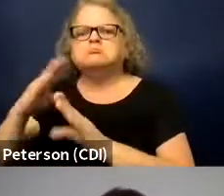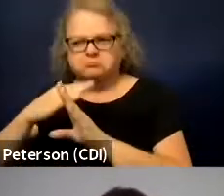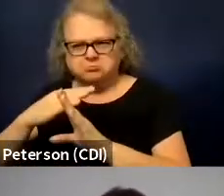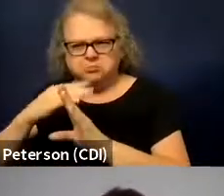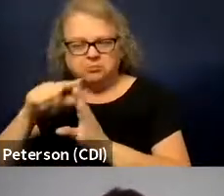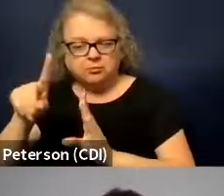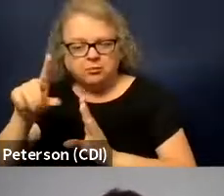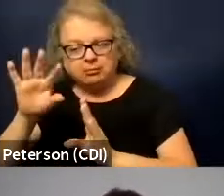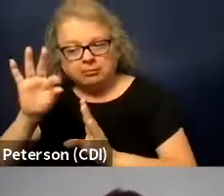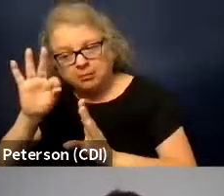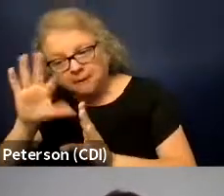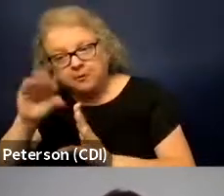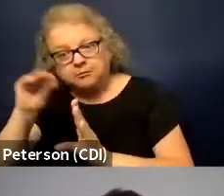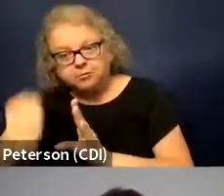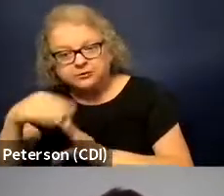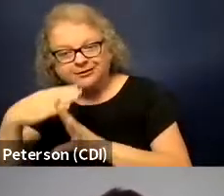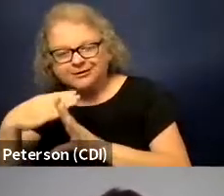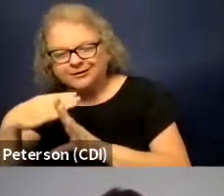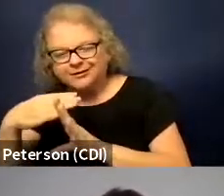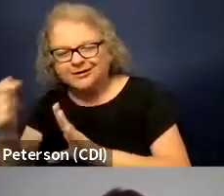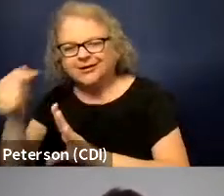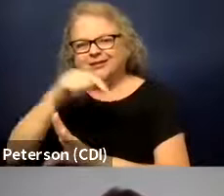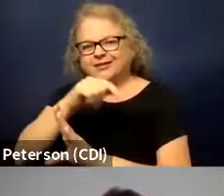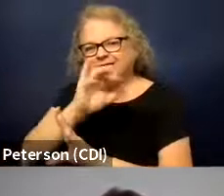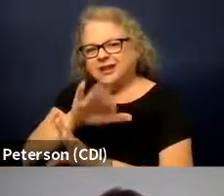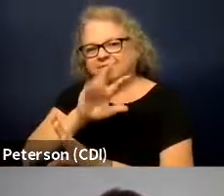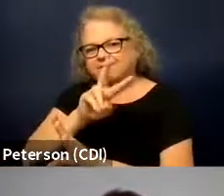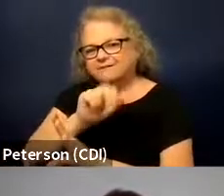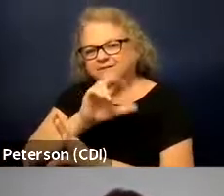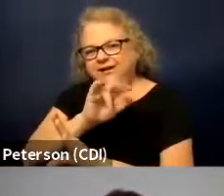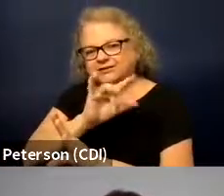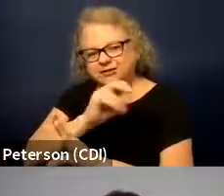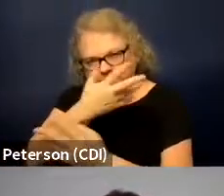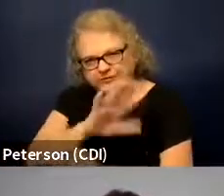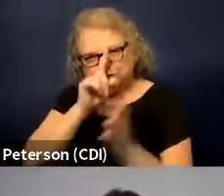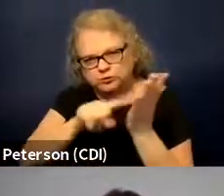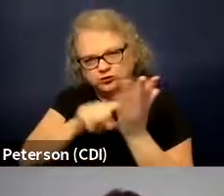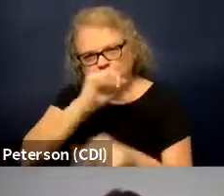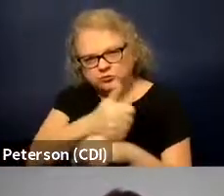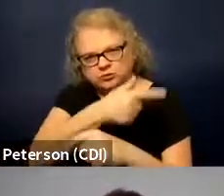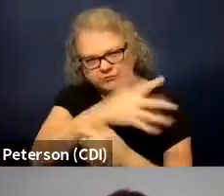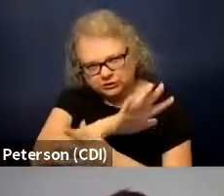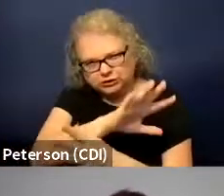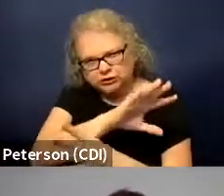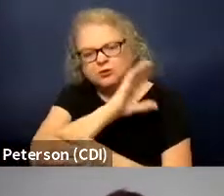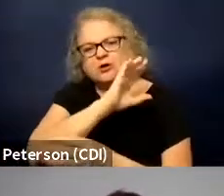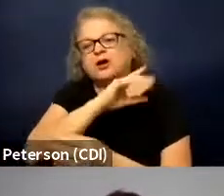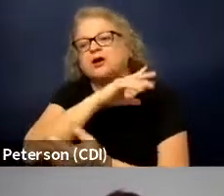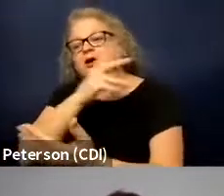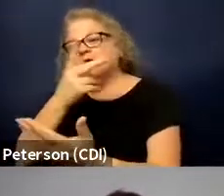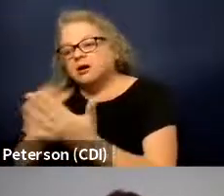3 months ago, it probably was not the Delta variant. It was probably a different variant. And you may